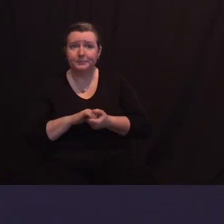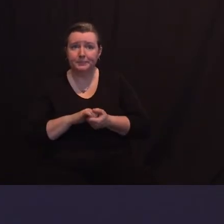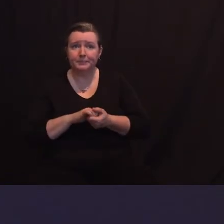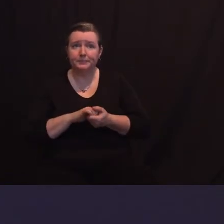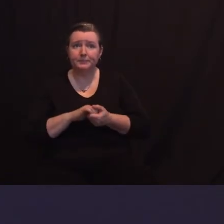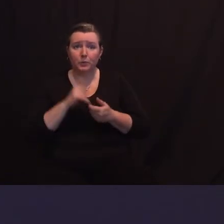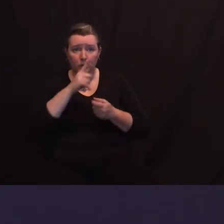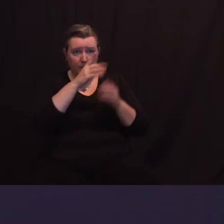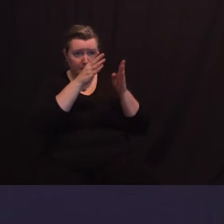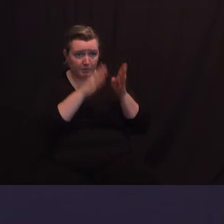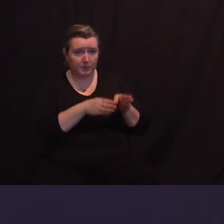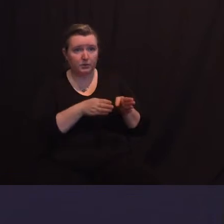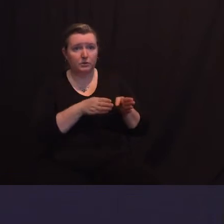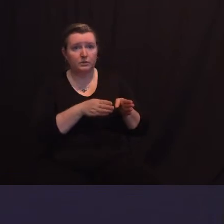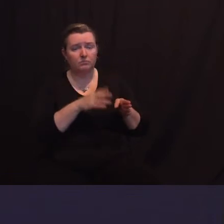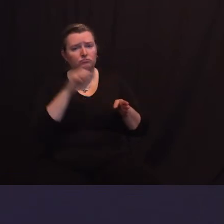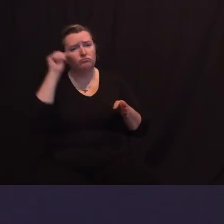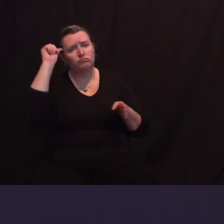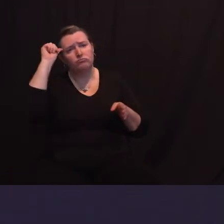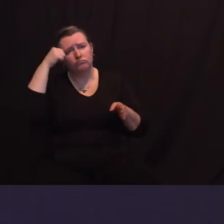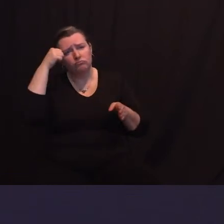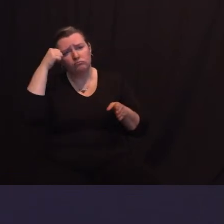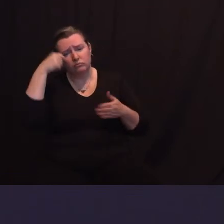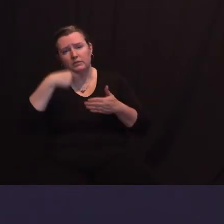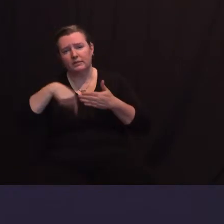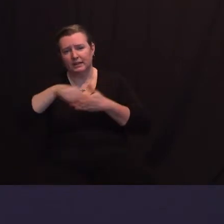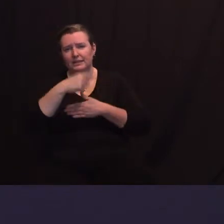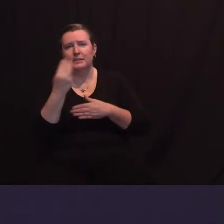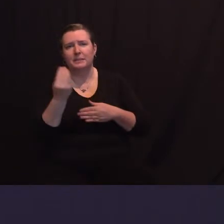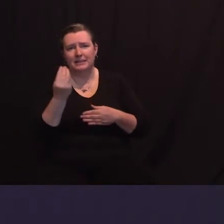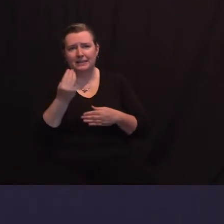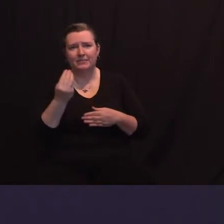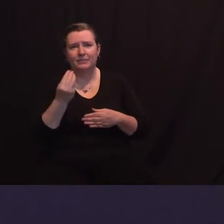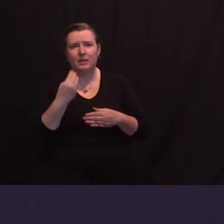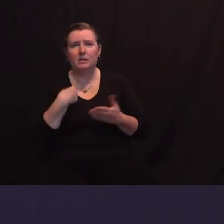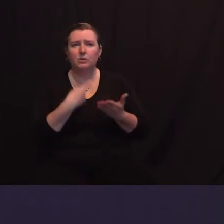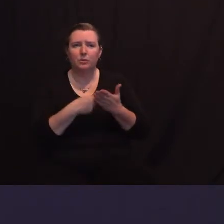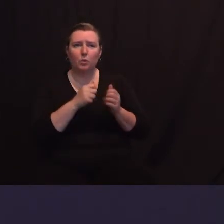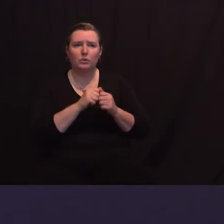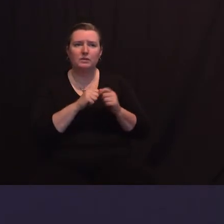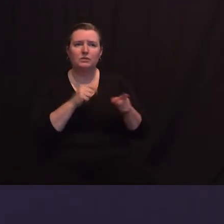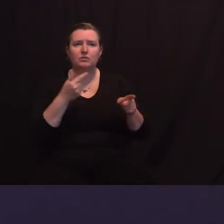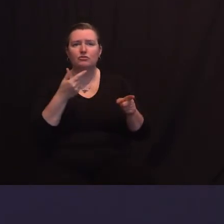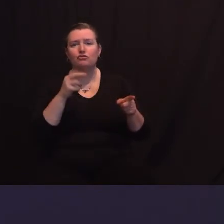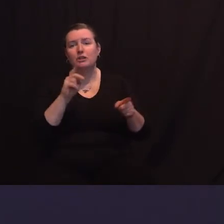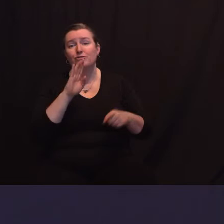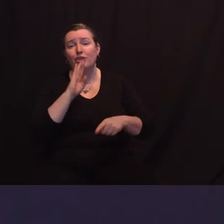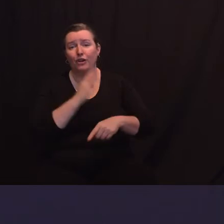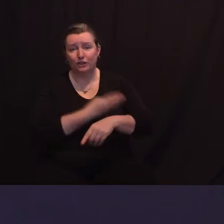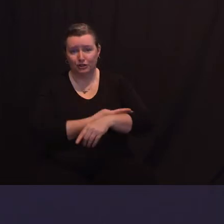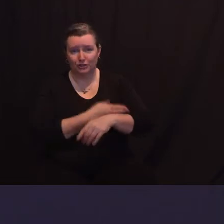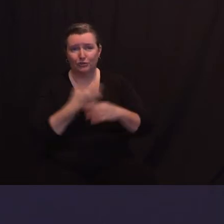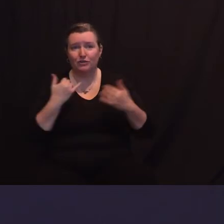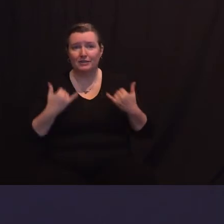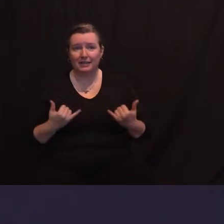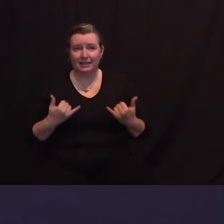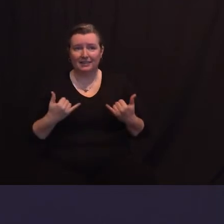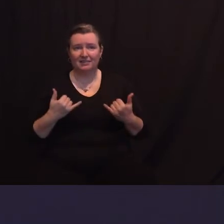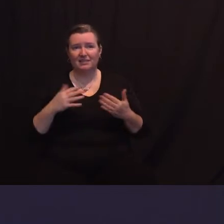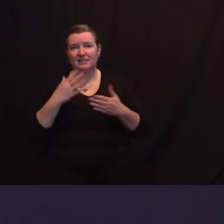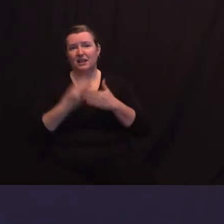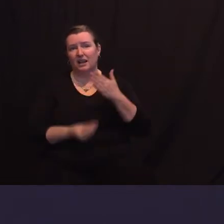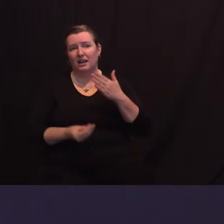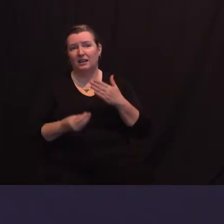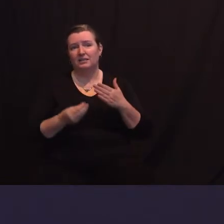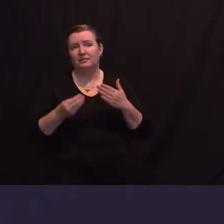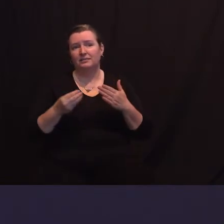Monday, I spoke to his granddaughter today, and he passed at St. Joe's, and guess what I